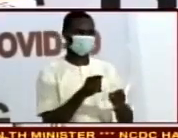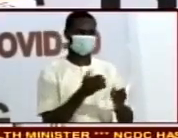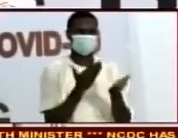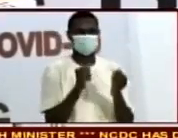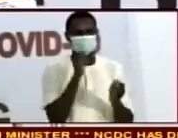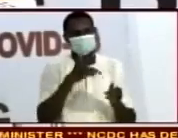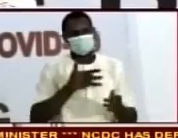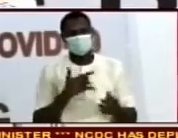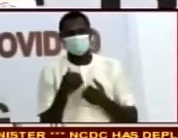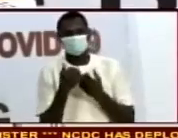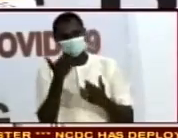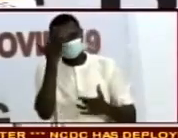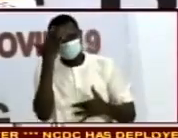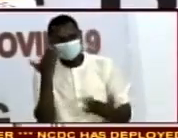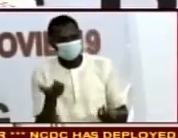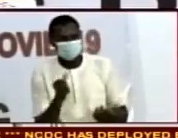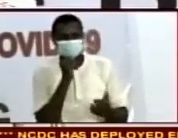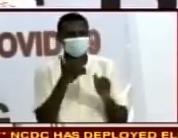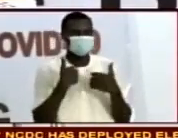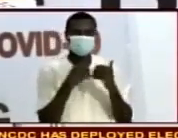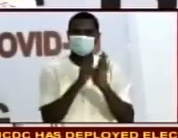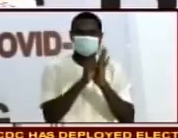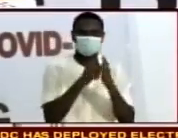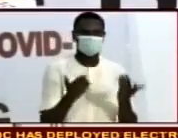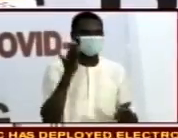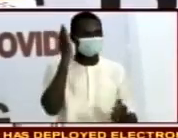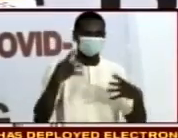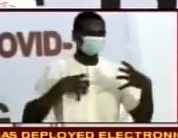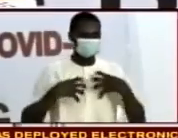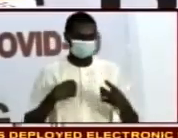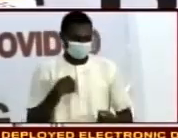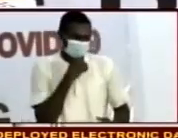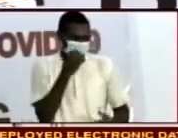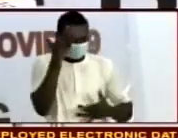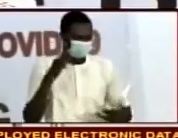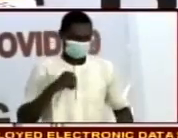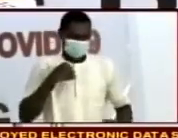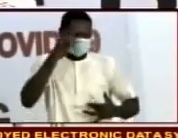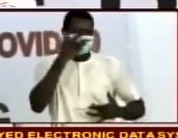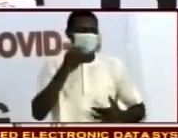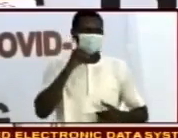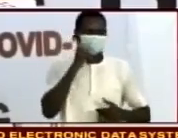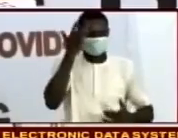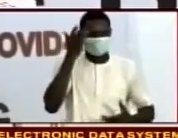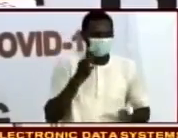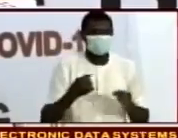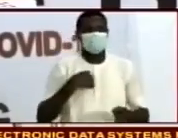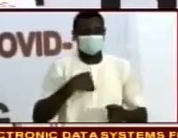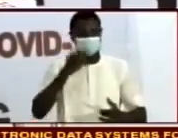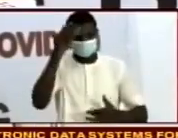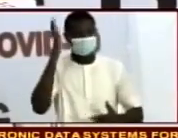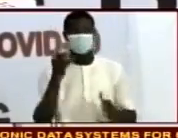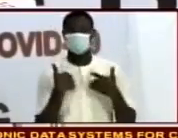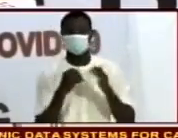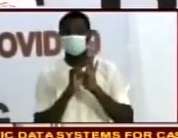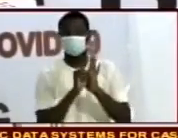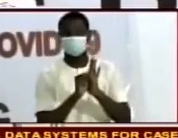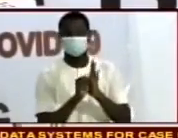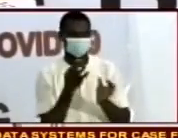feel very well. Many of them will argue with you that they are not sick. If they are sick, they must have symptoms. And if you are holding them there, you must give them